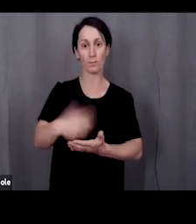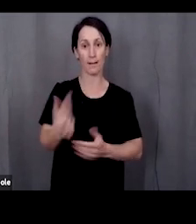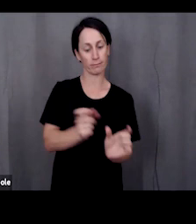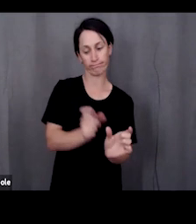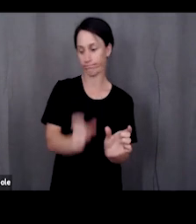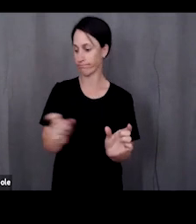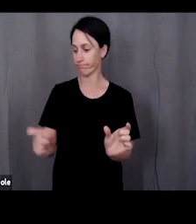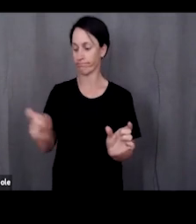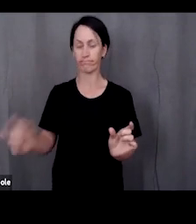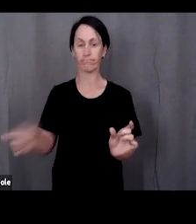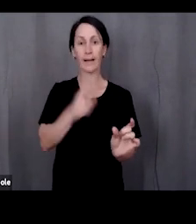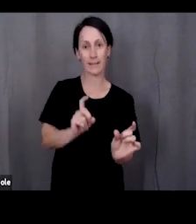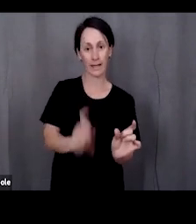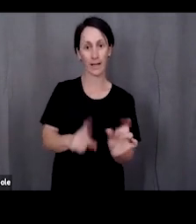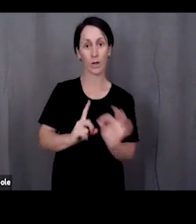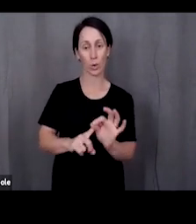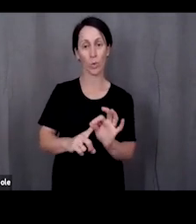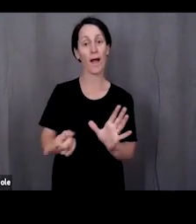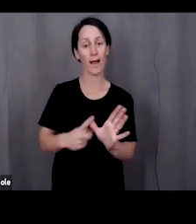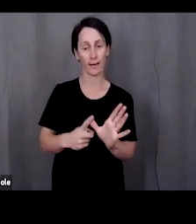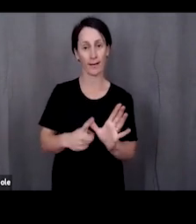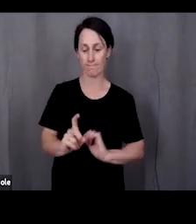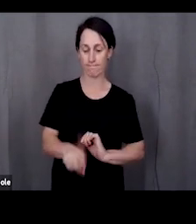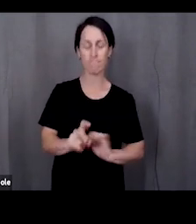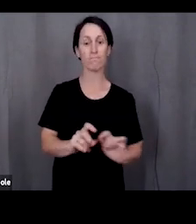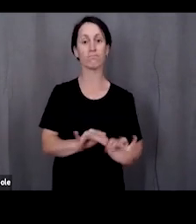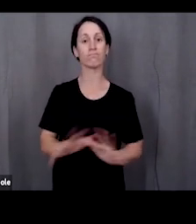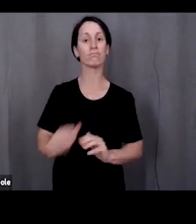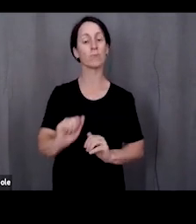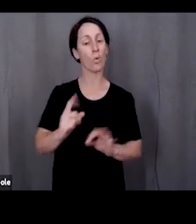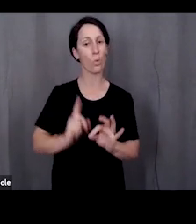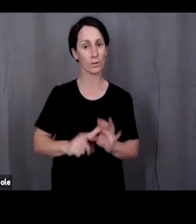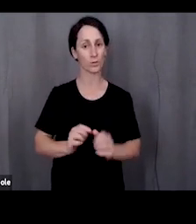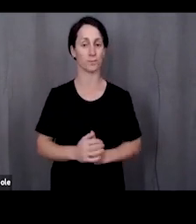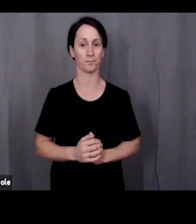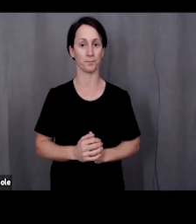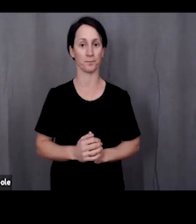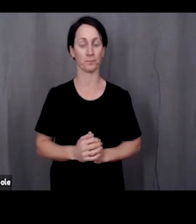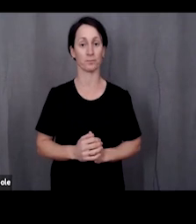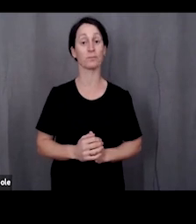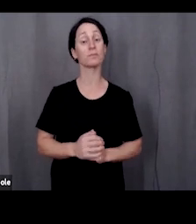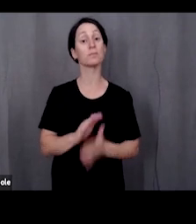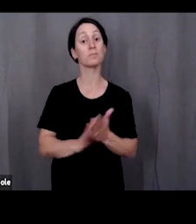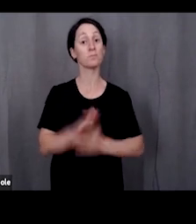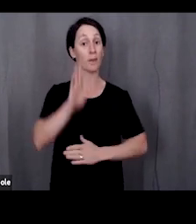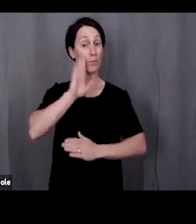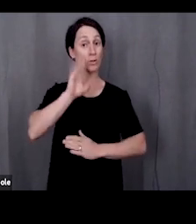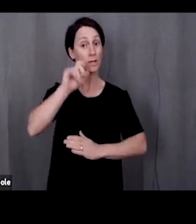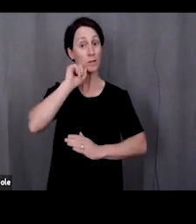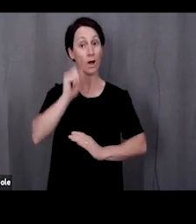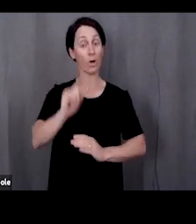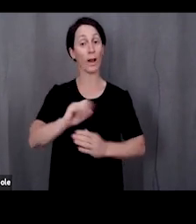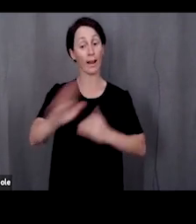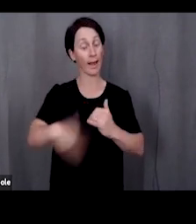if you're on a web browser or mobile device. Please post your questions here and they'll be passed on to the presenter at the end